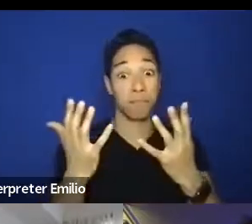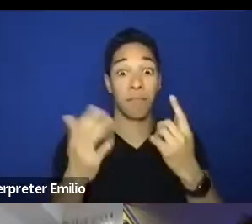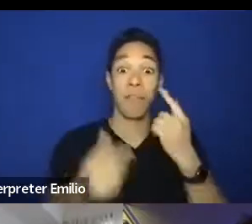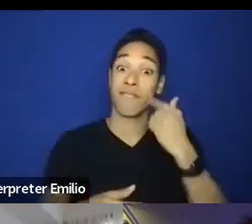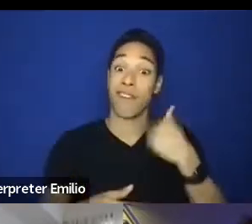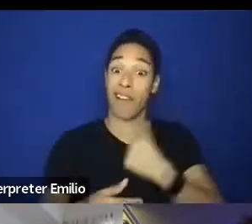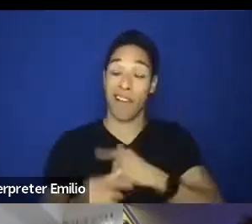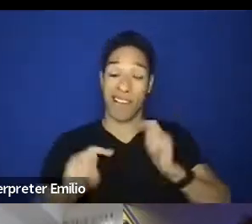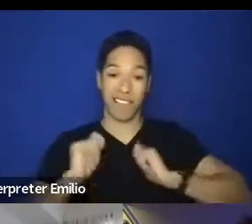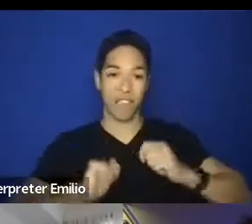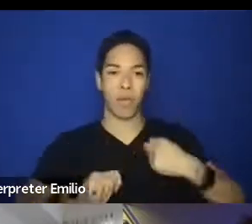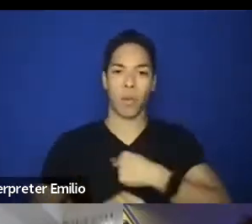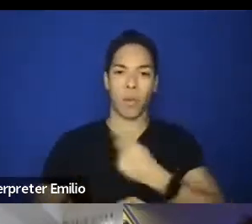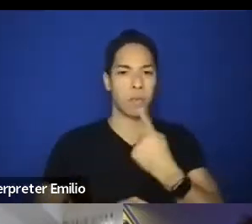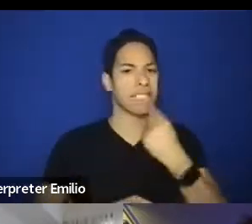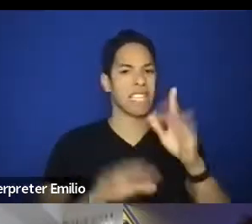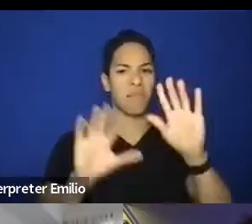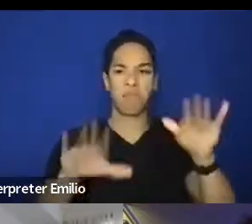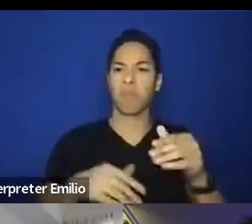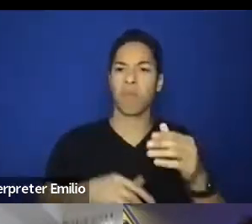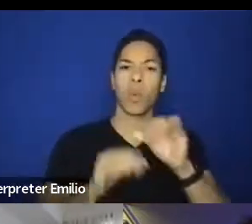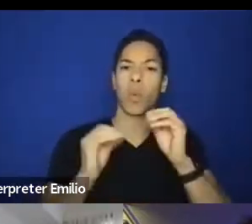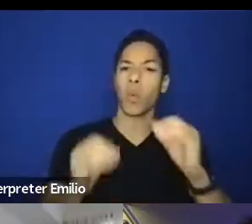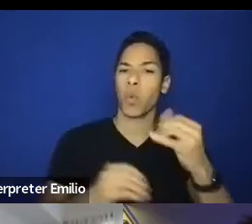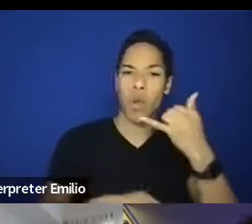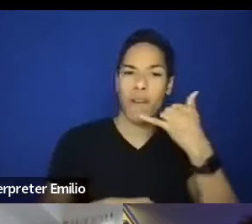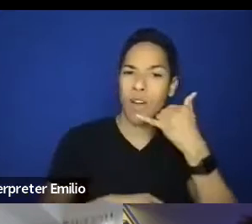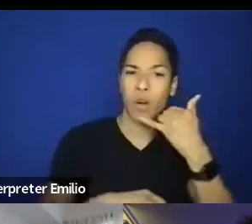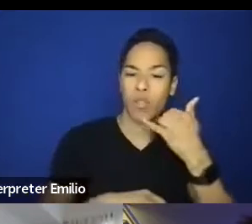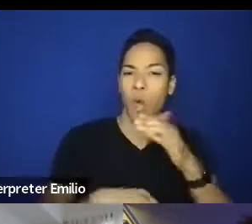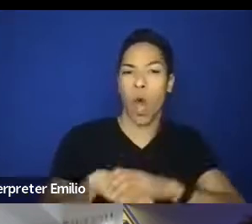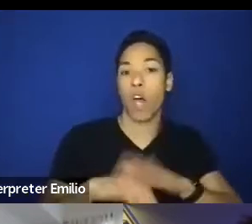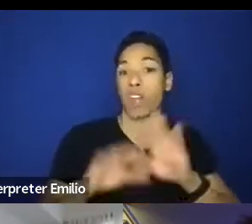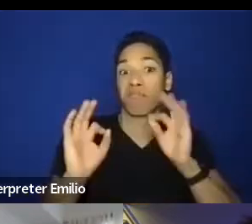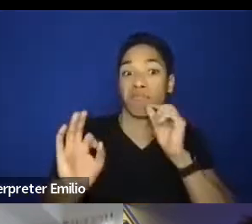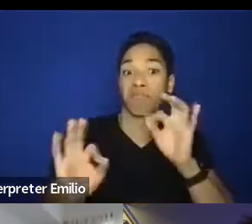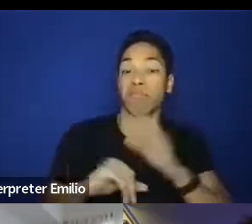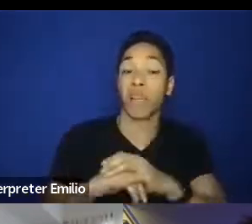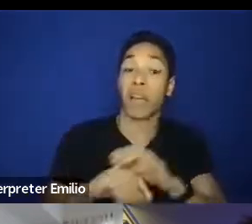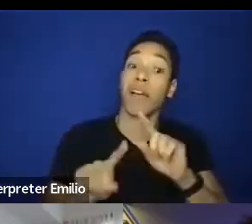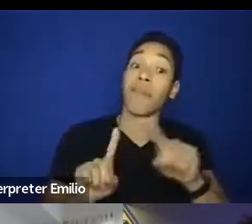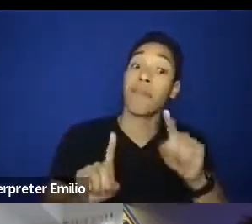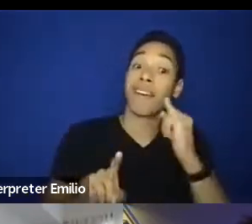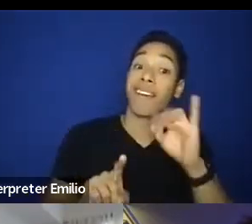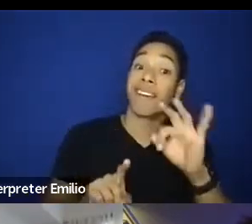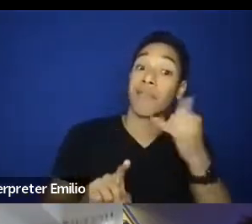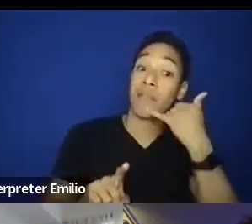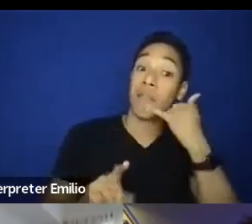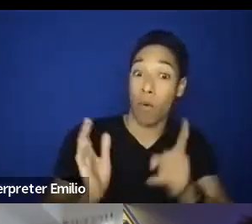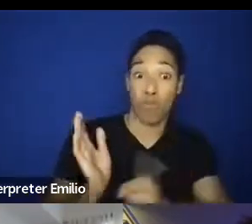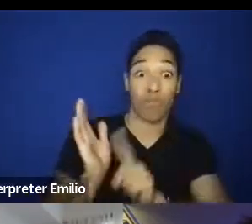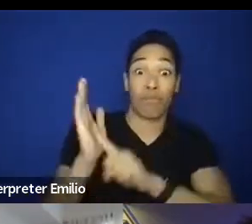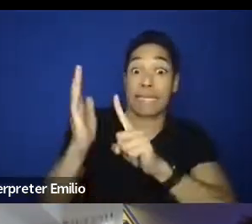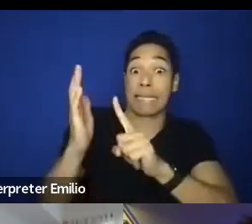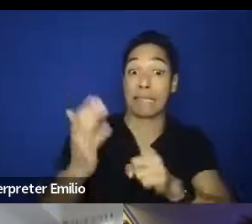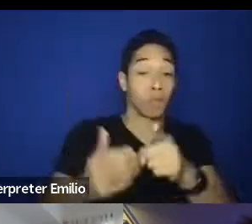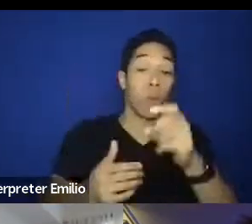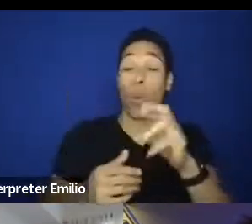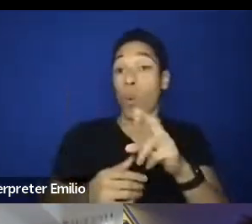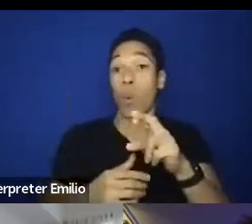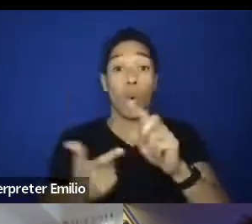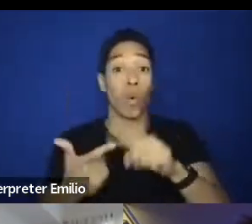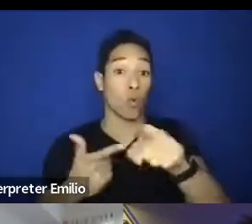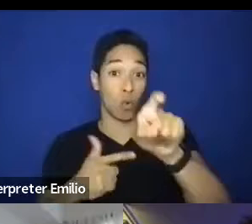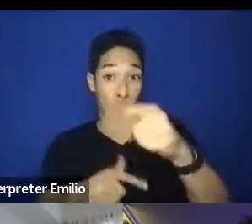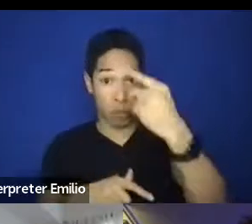production. But if your cell phone goes off, or you need to send a text because you need it as an access tool, or you have a kid who